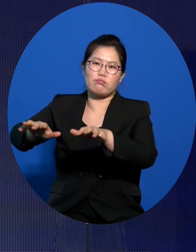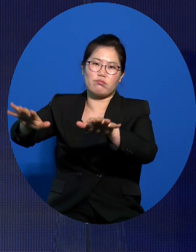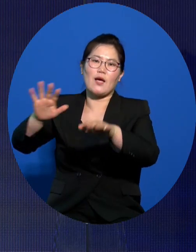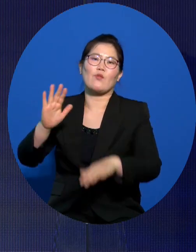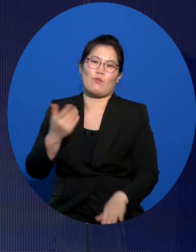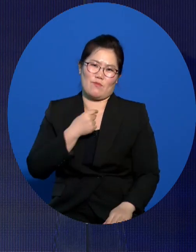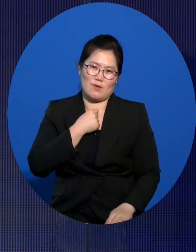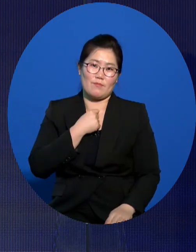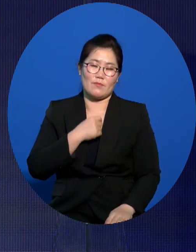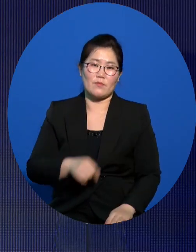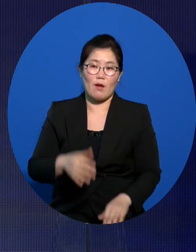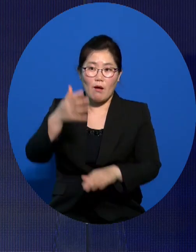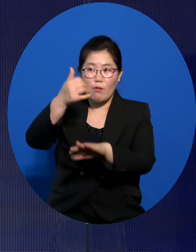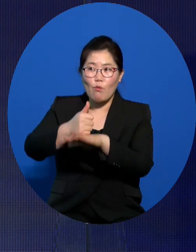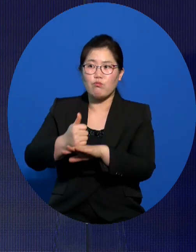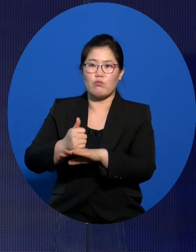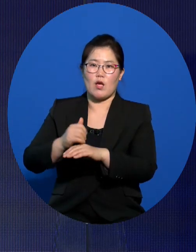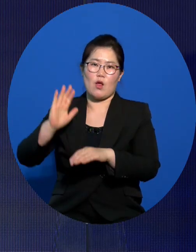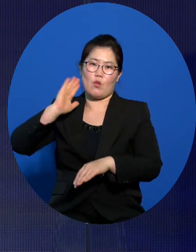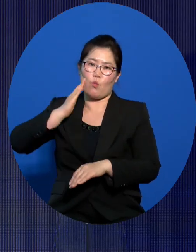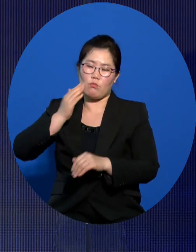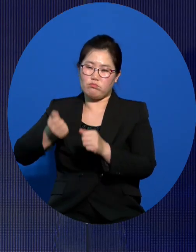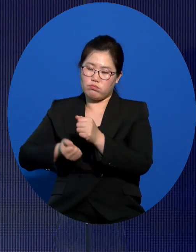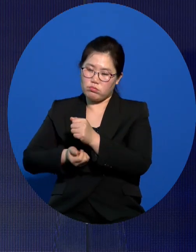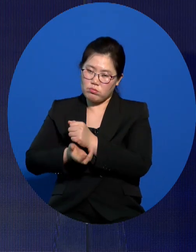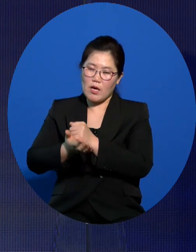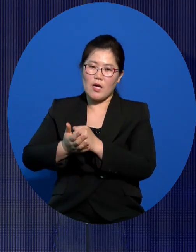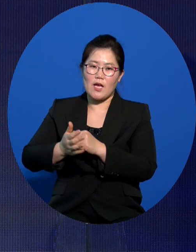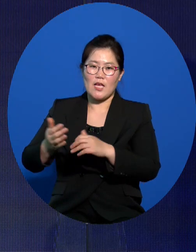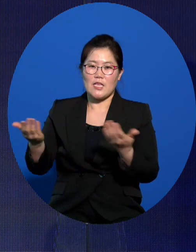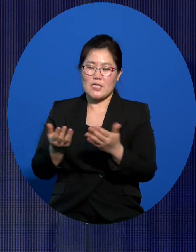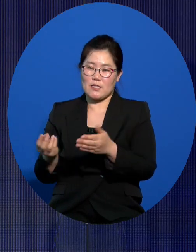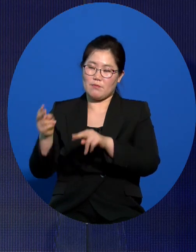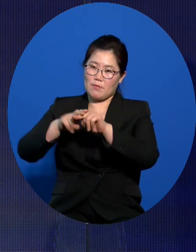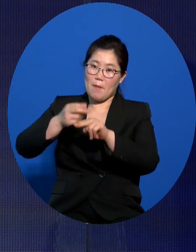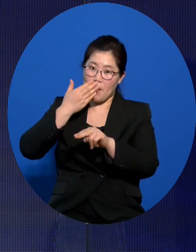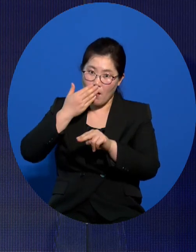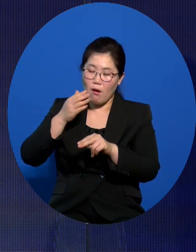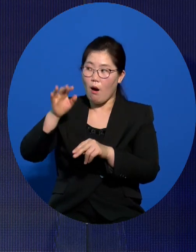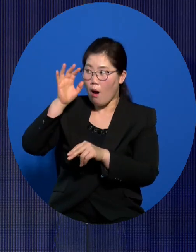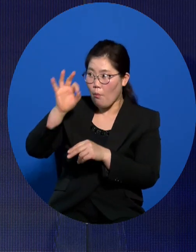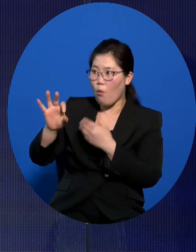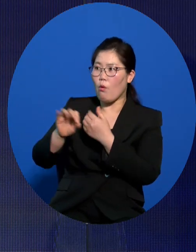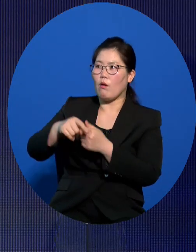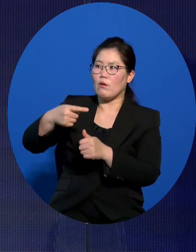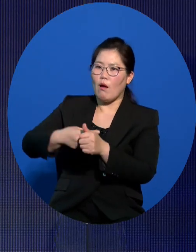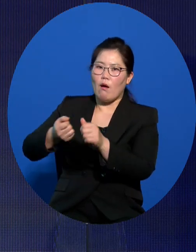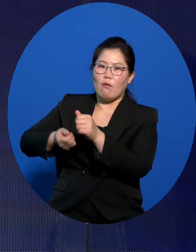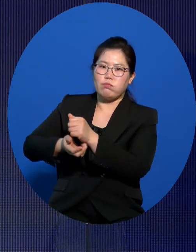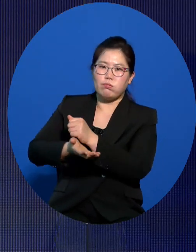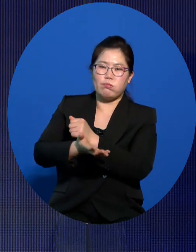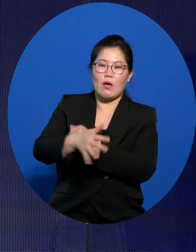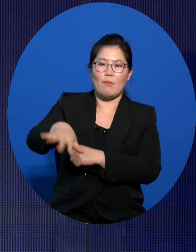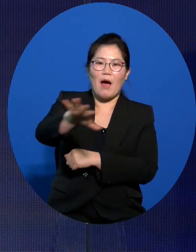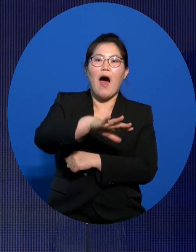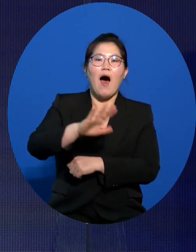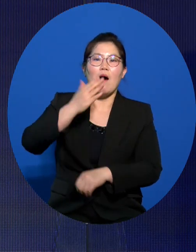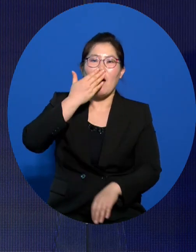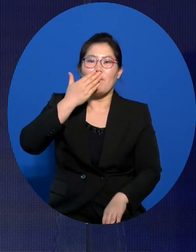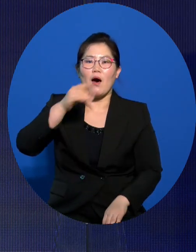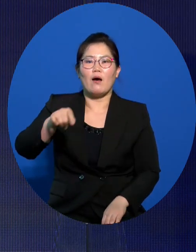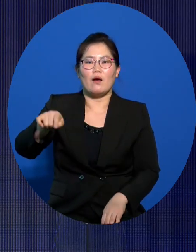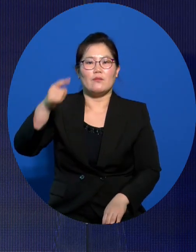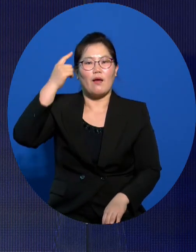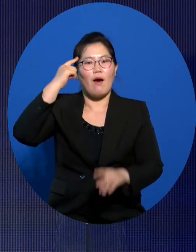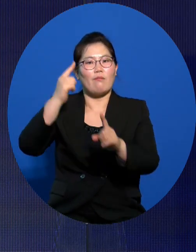interest in employment of the persons with disabilities. And when we continue these attempts, then I think that